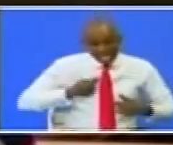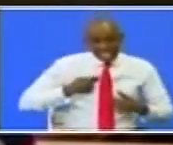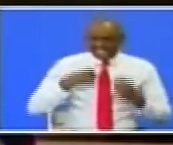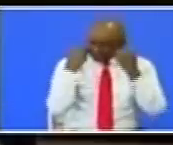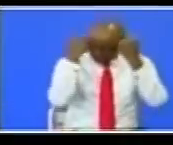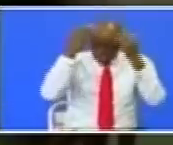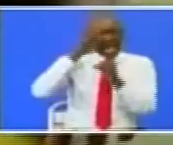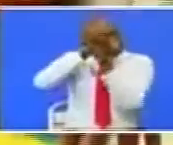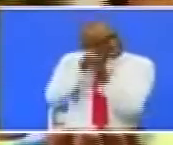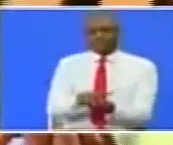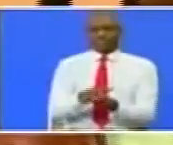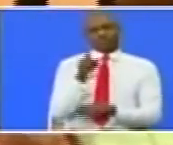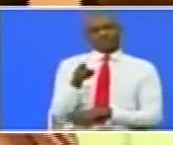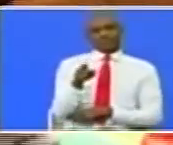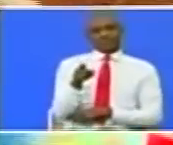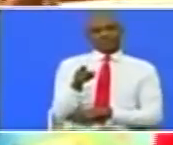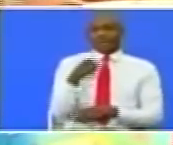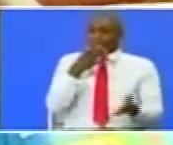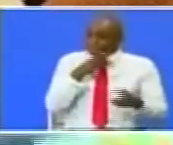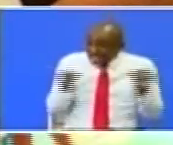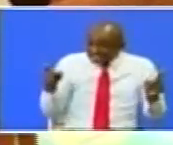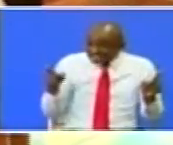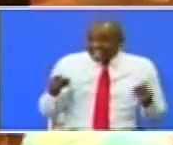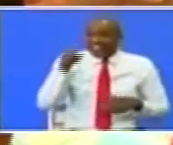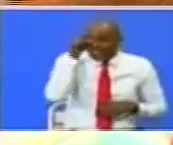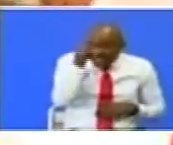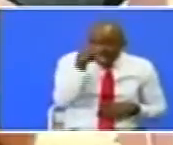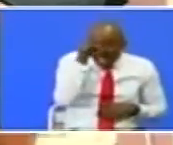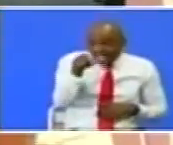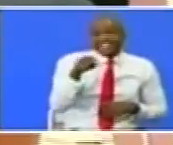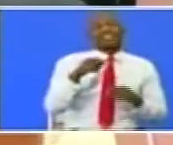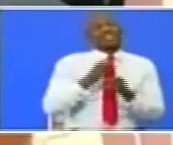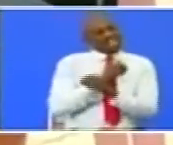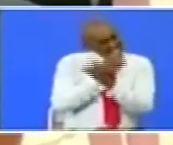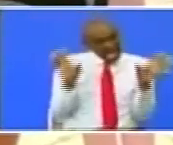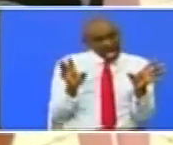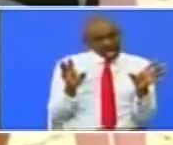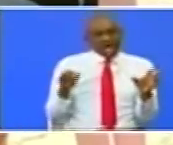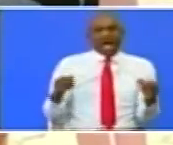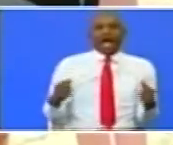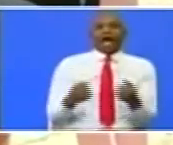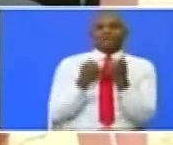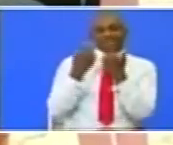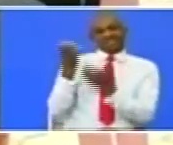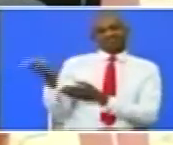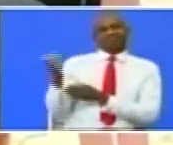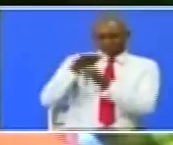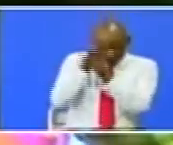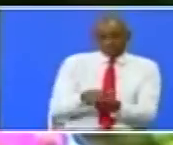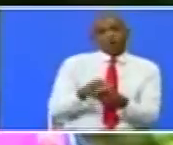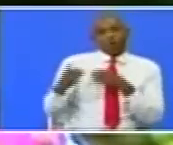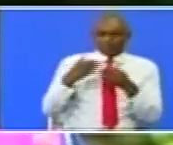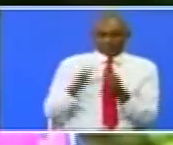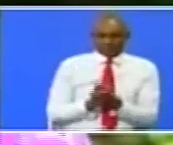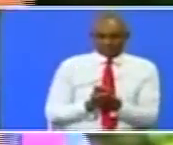and discrimination. But it may seem that that daring disclosure made him come so close to discrimination. So